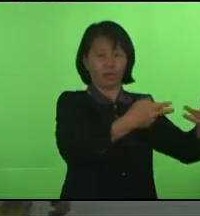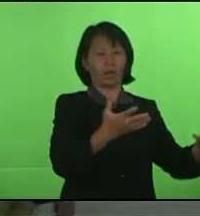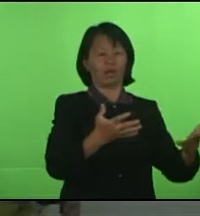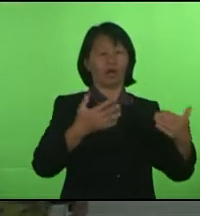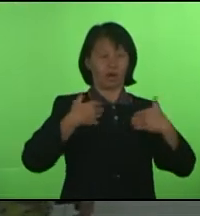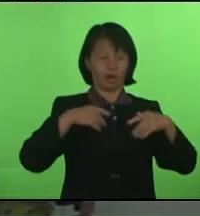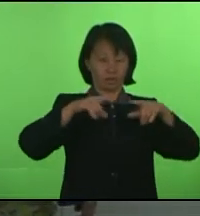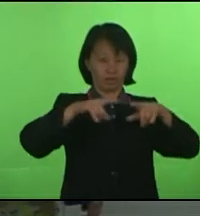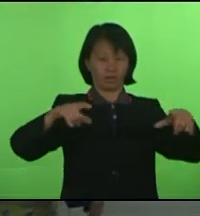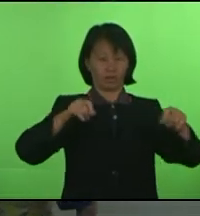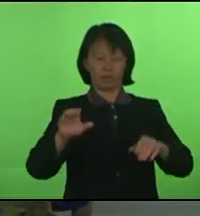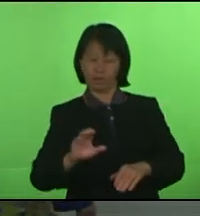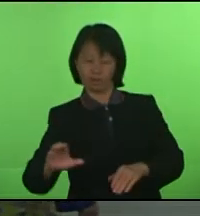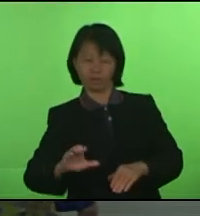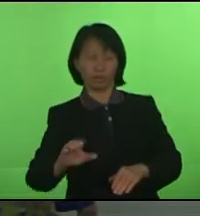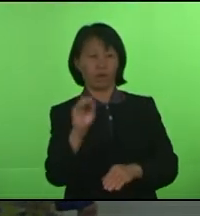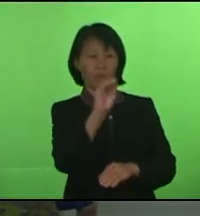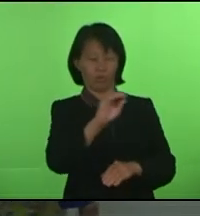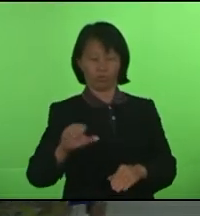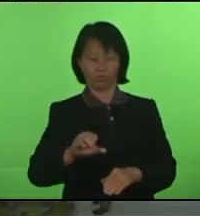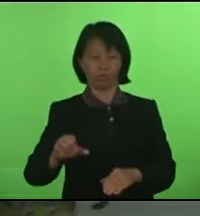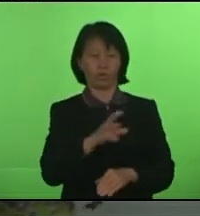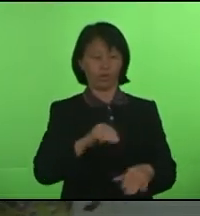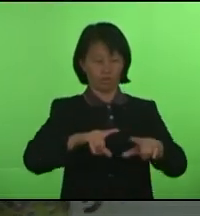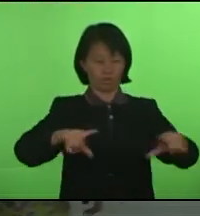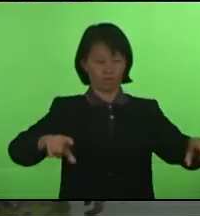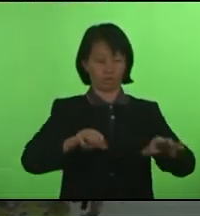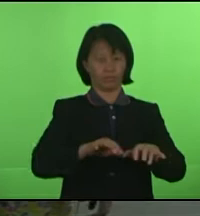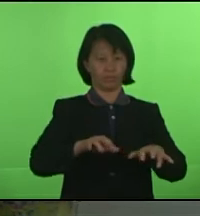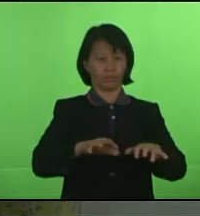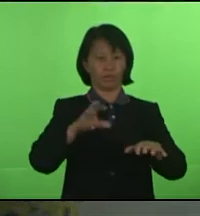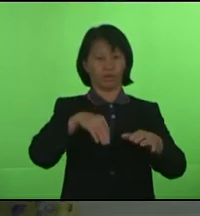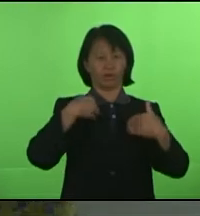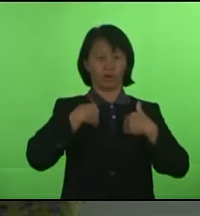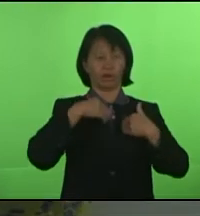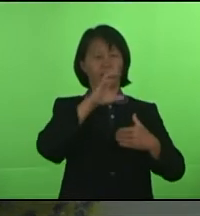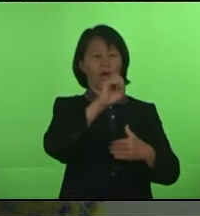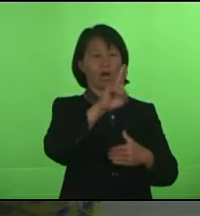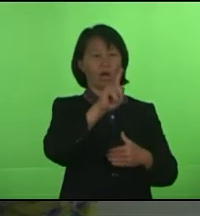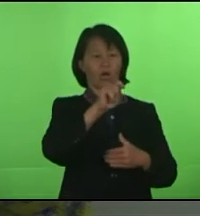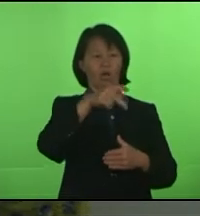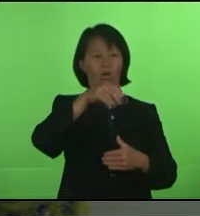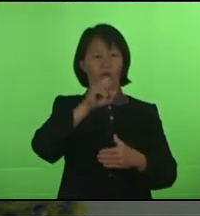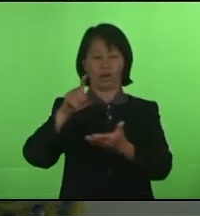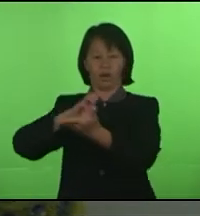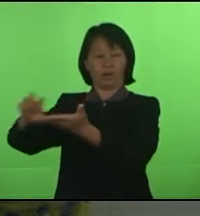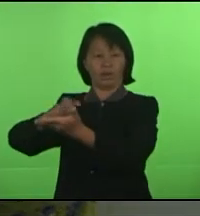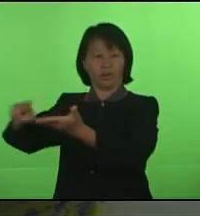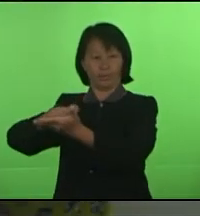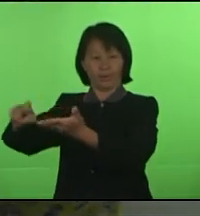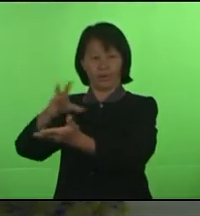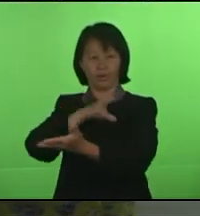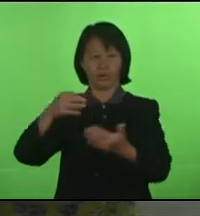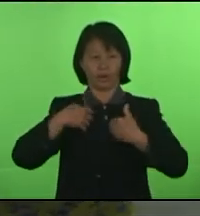Okay, storage, and we have input being the mouse and your keyboard, okay, and the output you have the printer